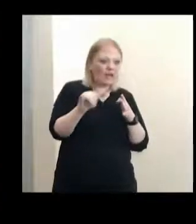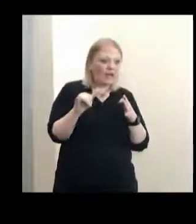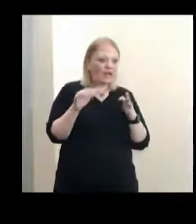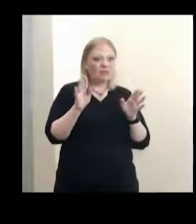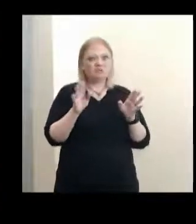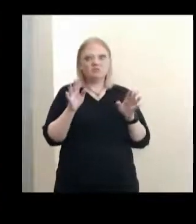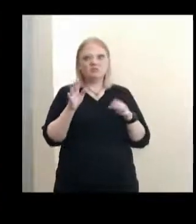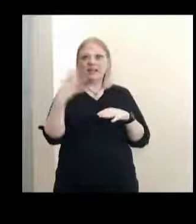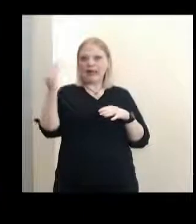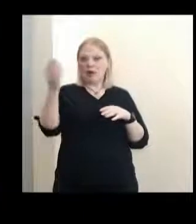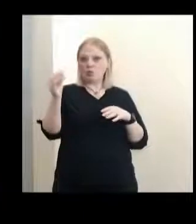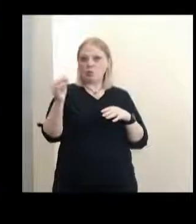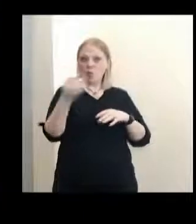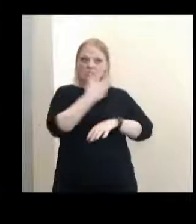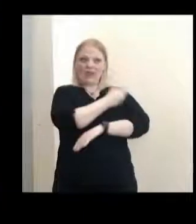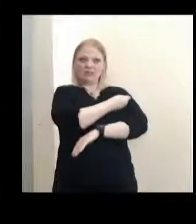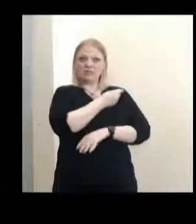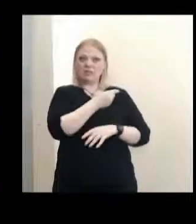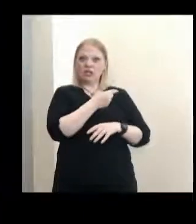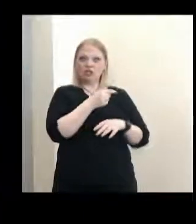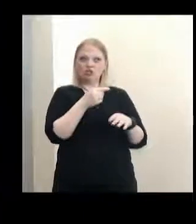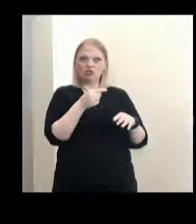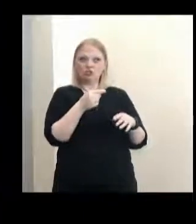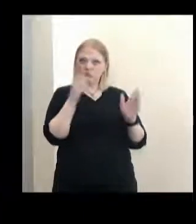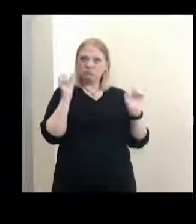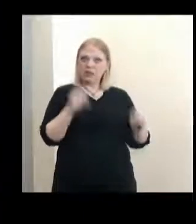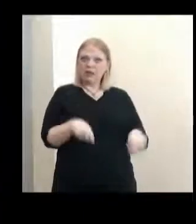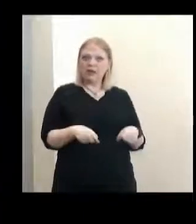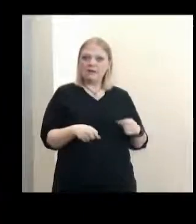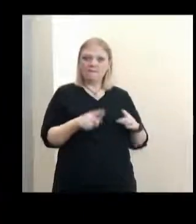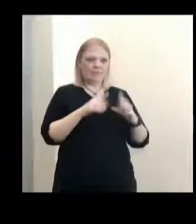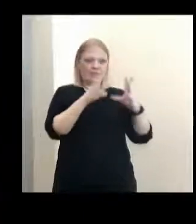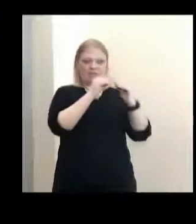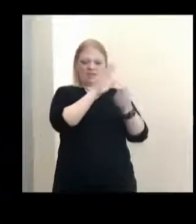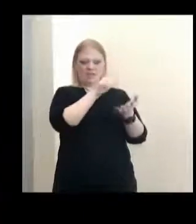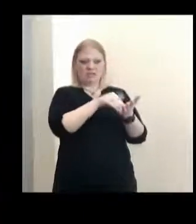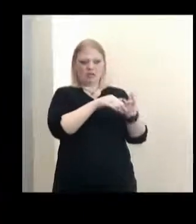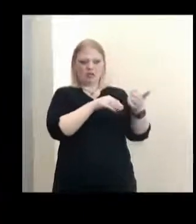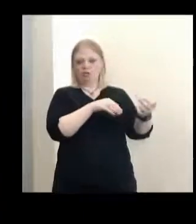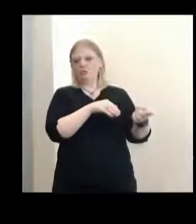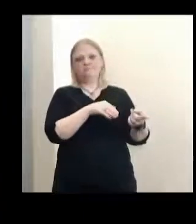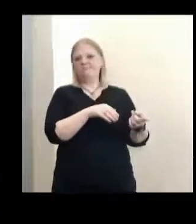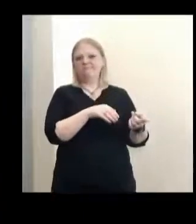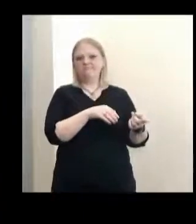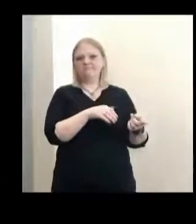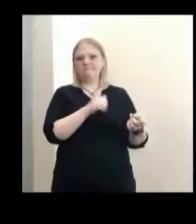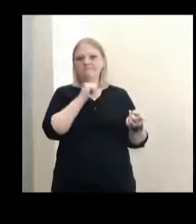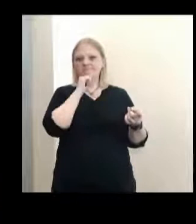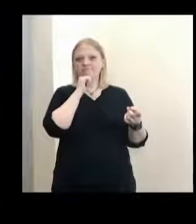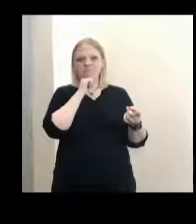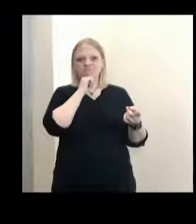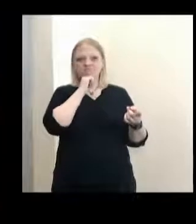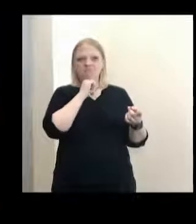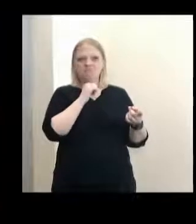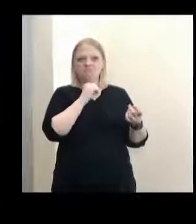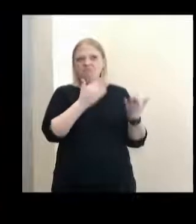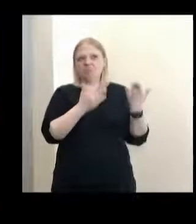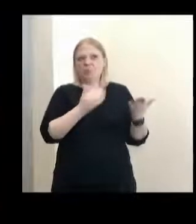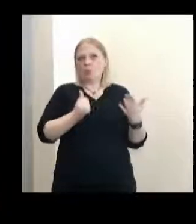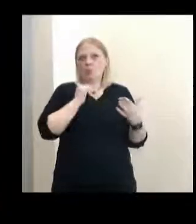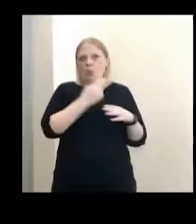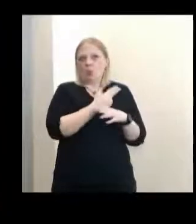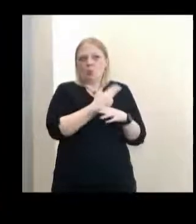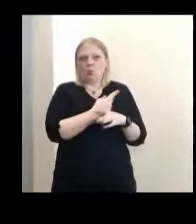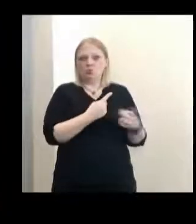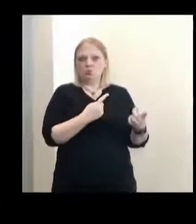site, we can do that as well. Just the convention center does not seem to be a location that will be used. And if there's one thing I